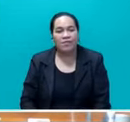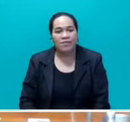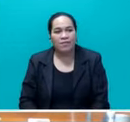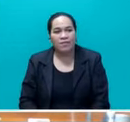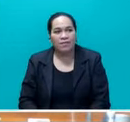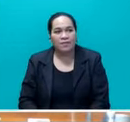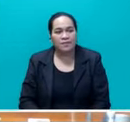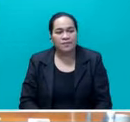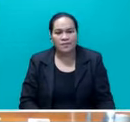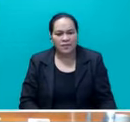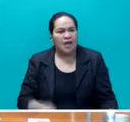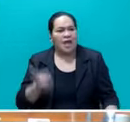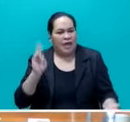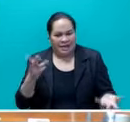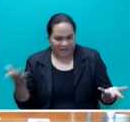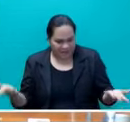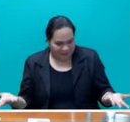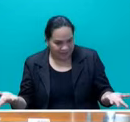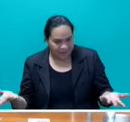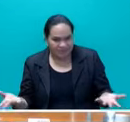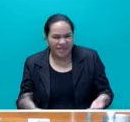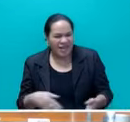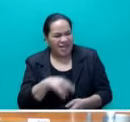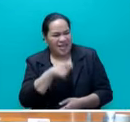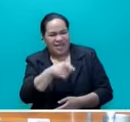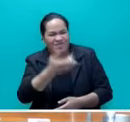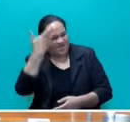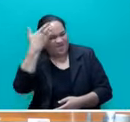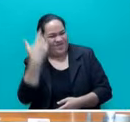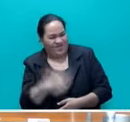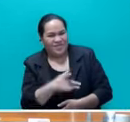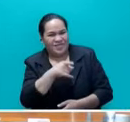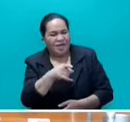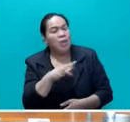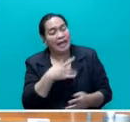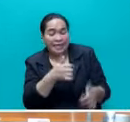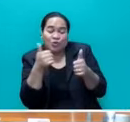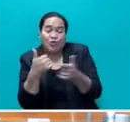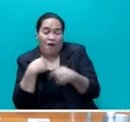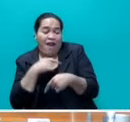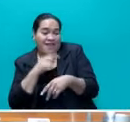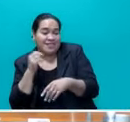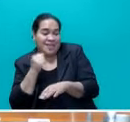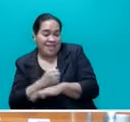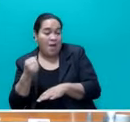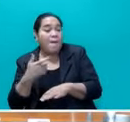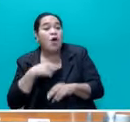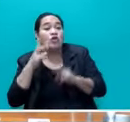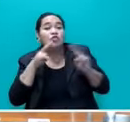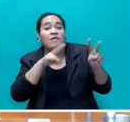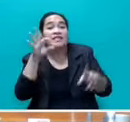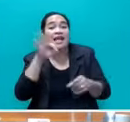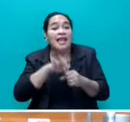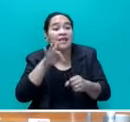sir, see, again, this is the incompetence that he's demonstrating, which is good for us. Because the supervisor of elections